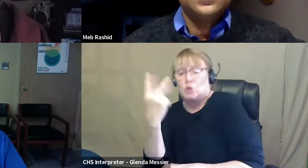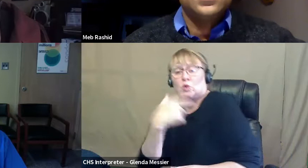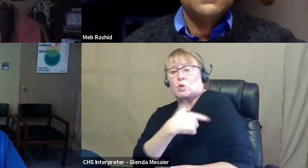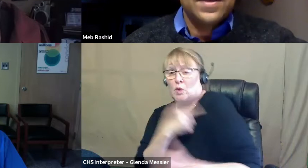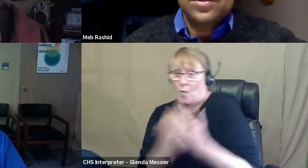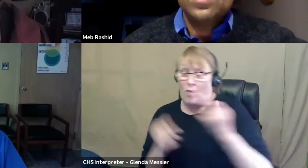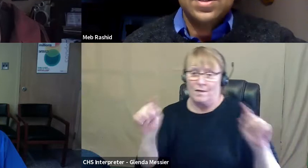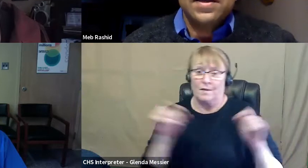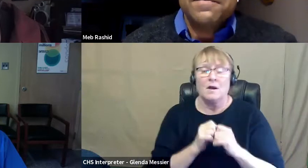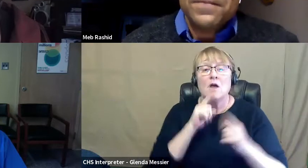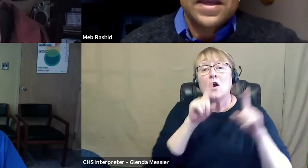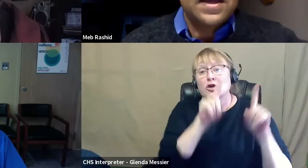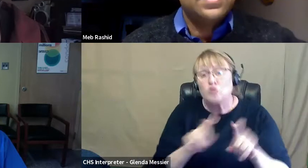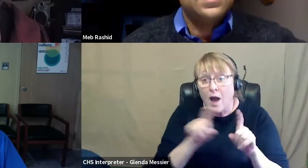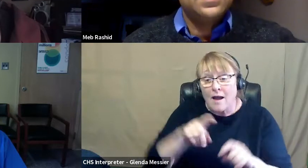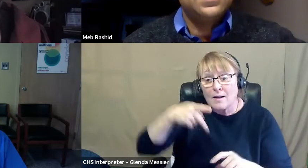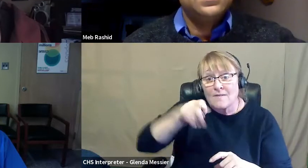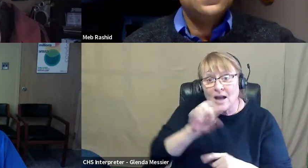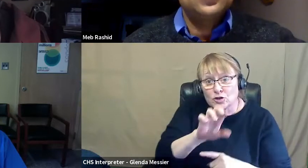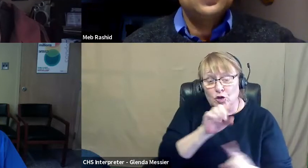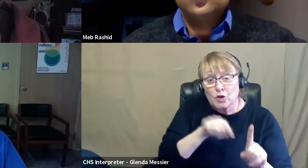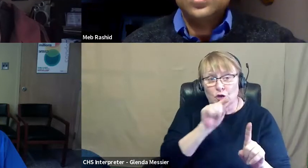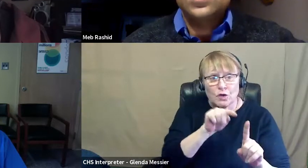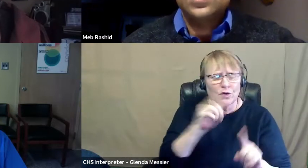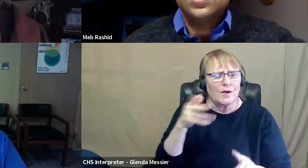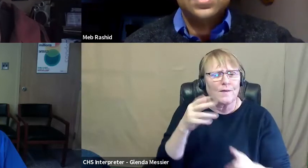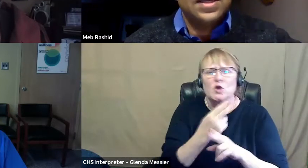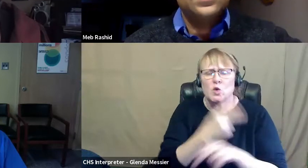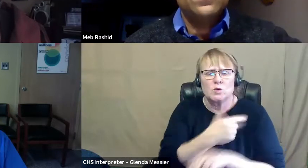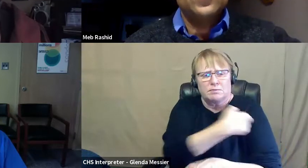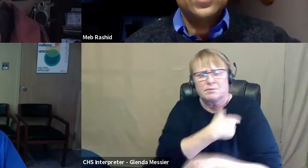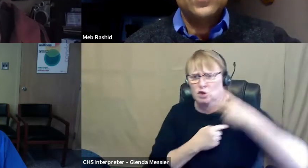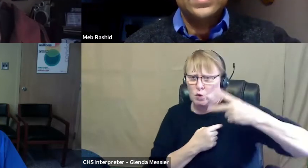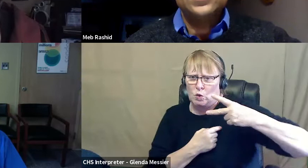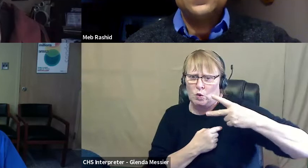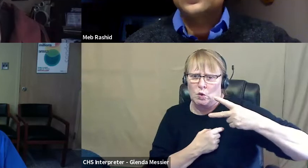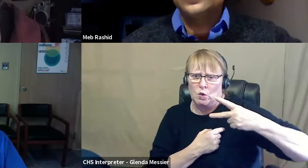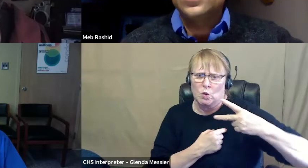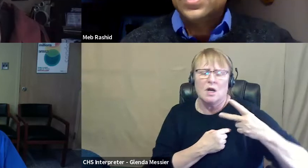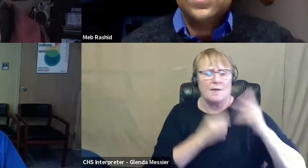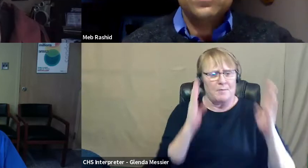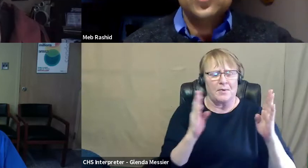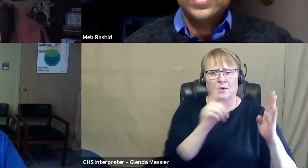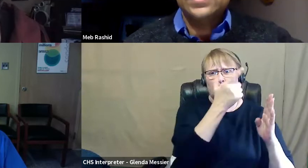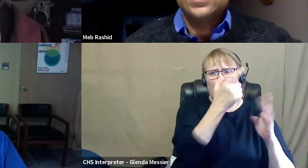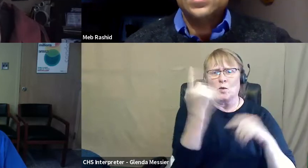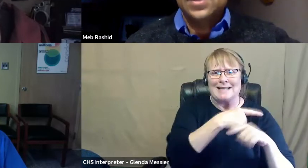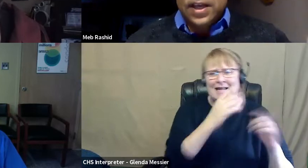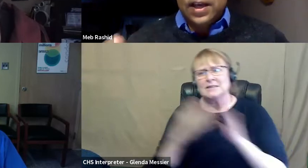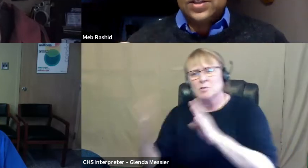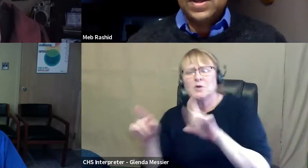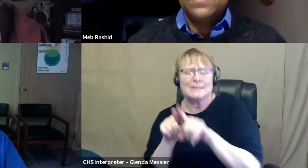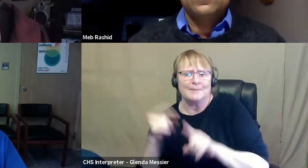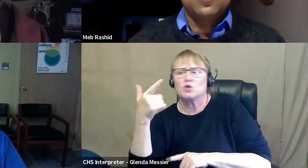trials, Pfizer used two shots in an interval of 21 days. Moderna, the interval was 28 days.